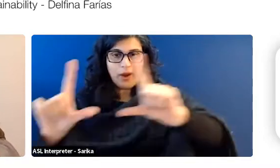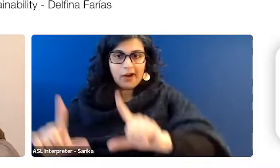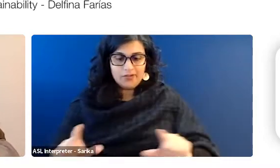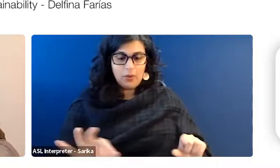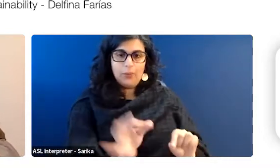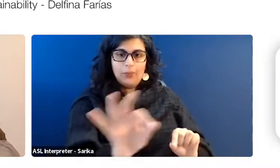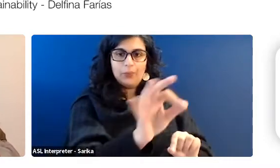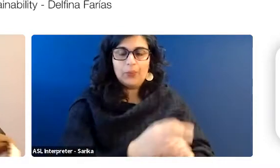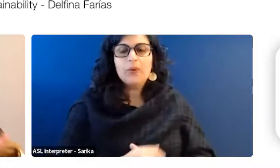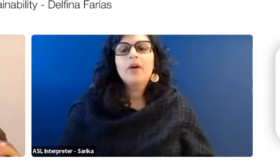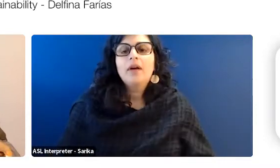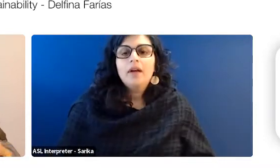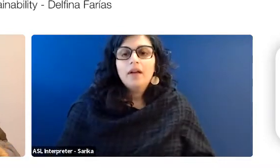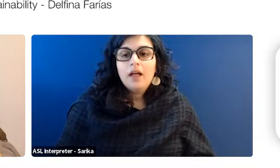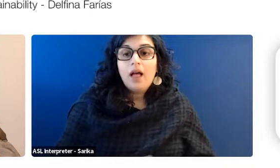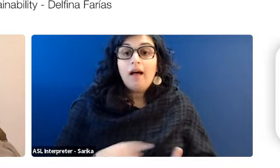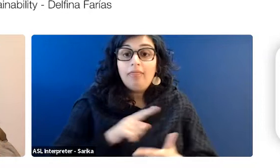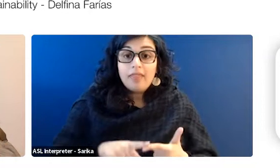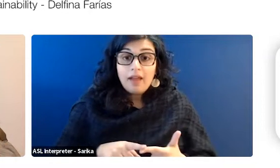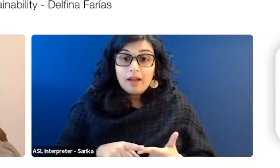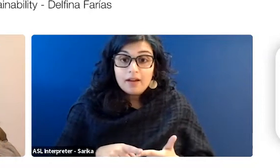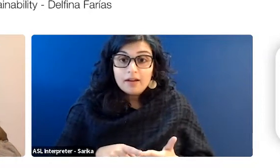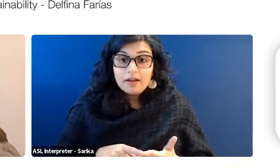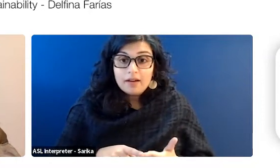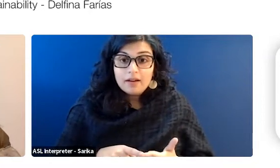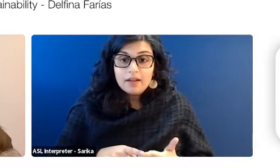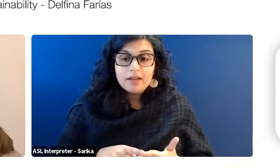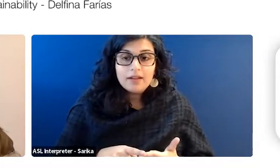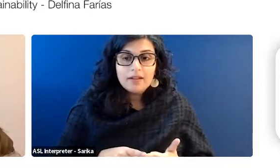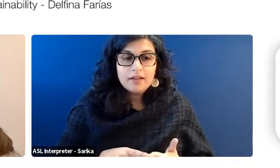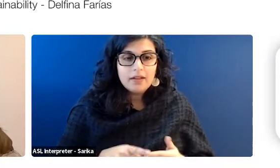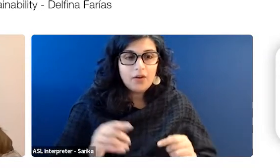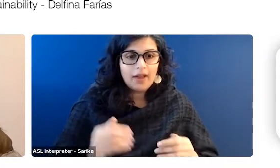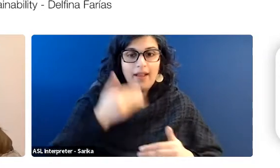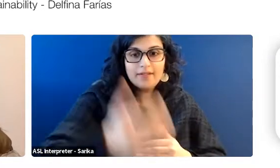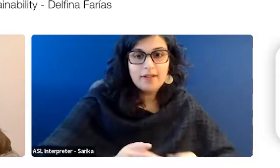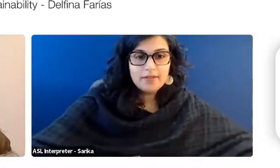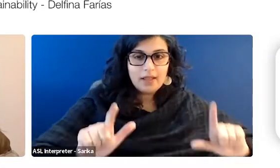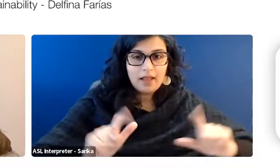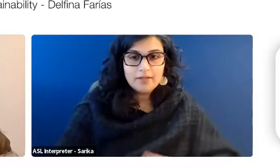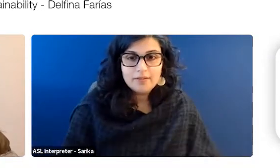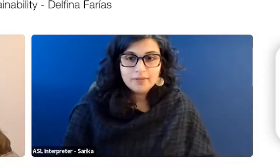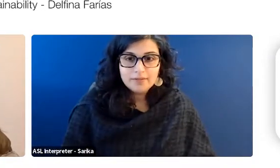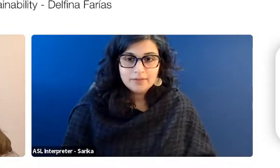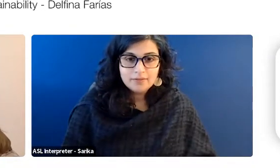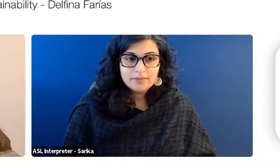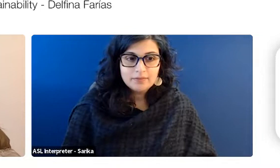together. And then finally, if you pass to the next slide,